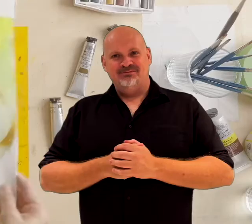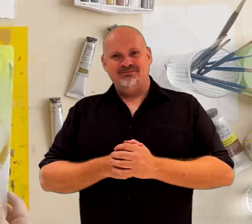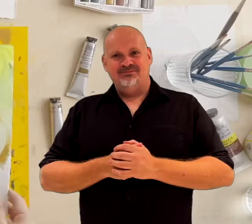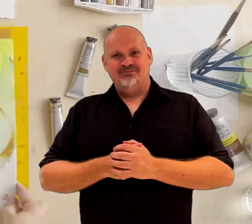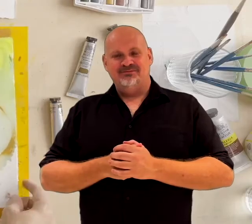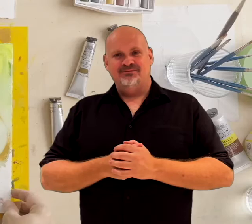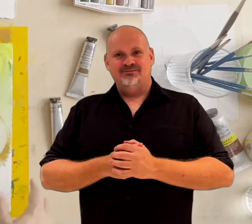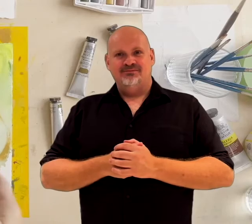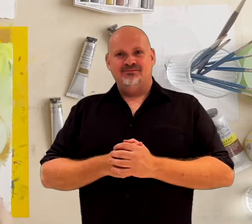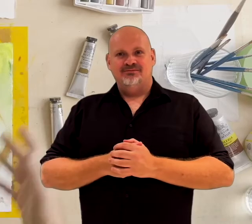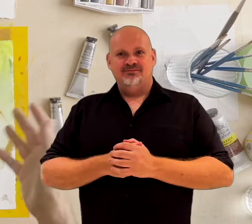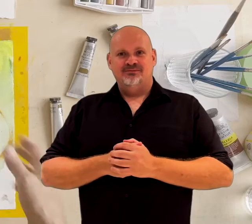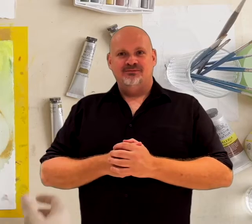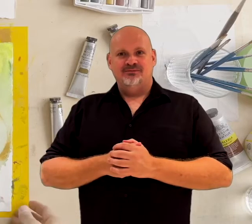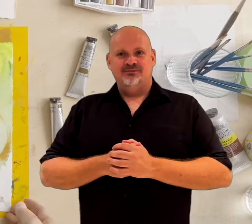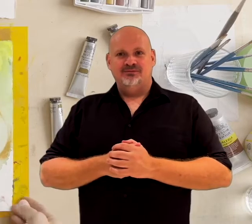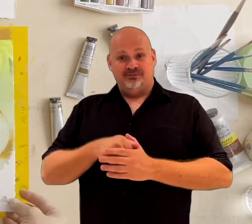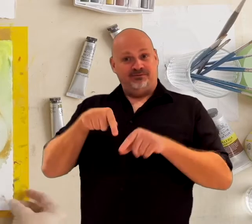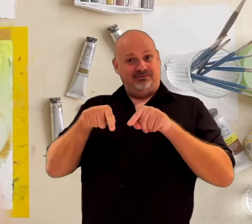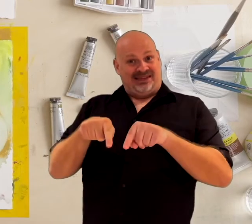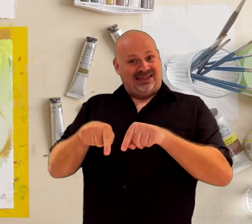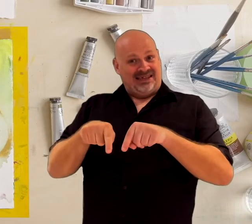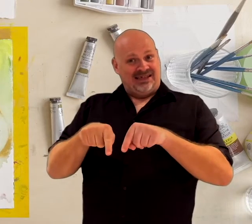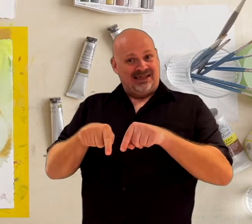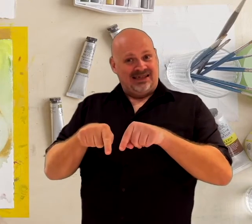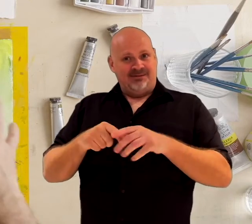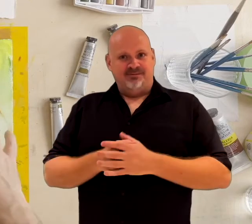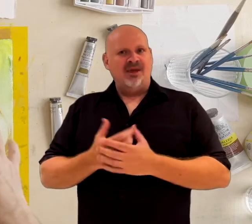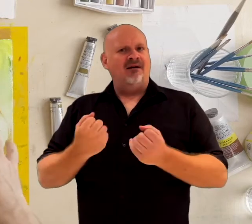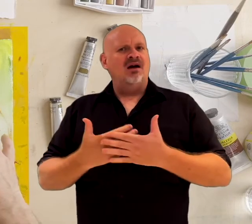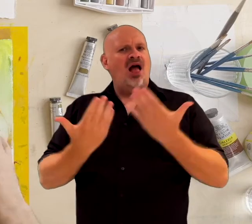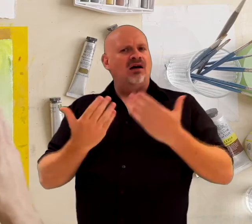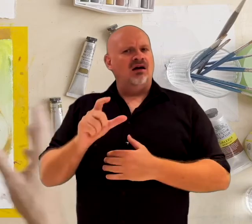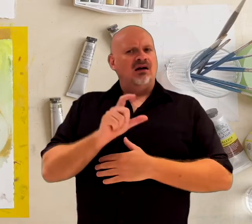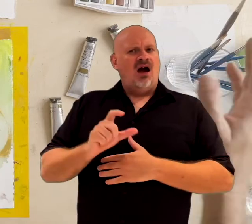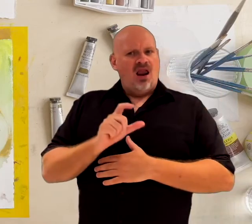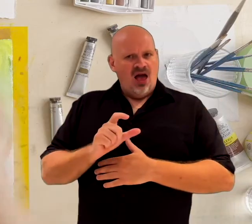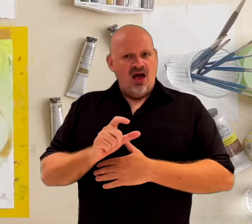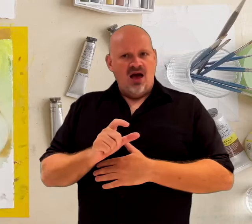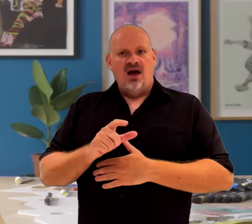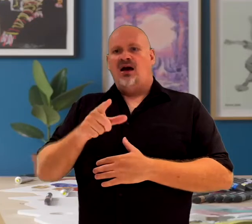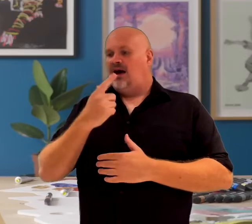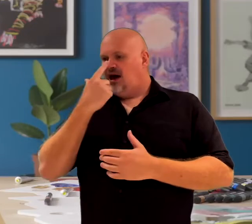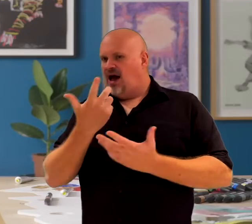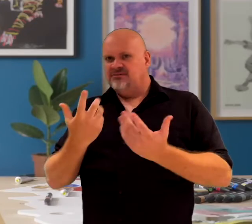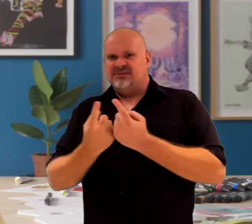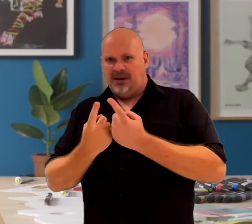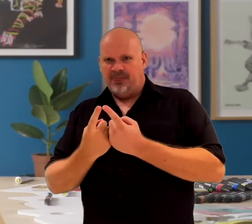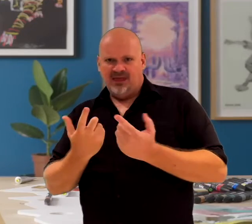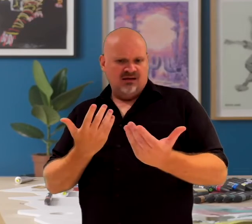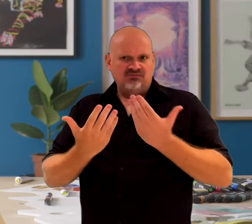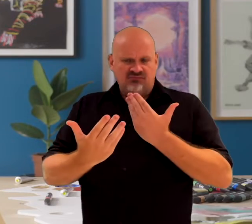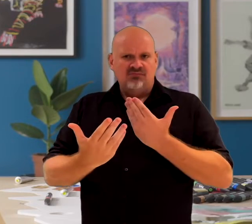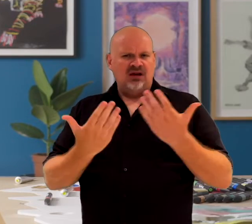And I like, you know, like in this bit here, you have lighter colors, and then you do something that contrasts it,